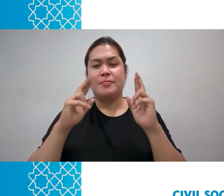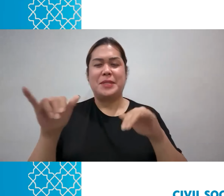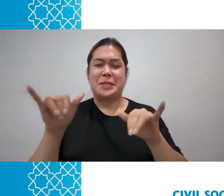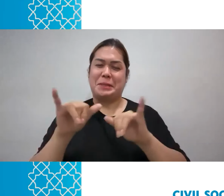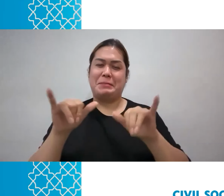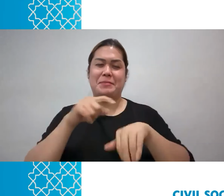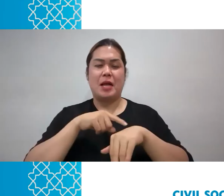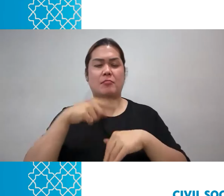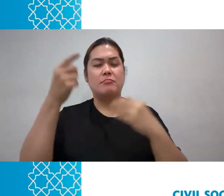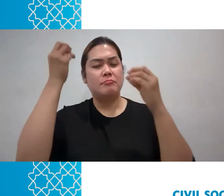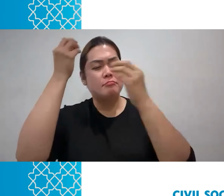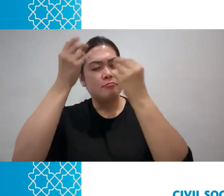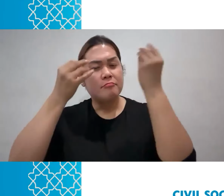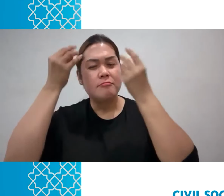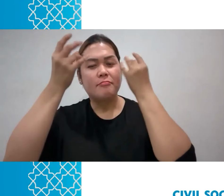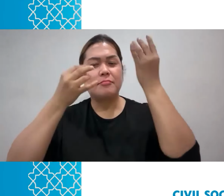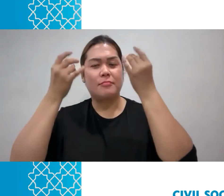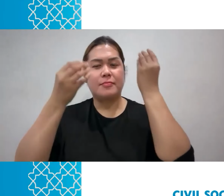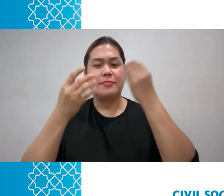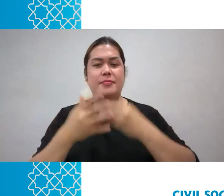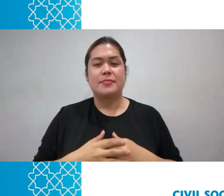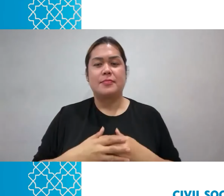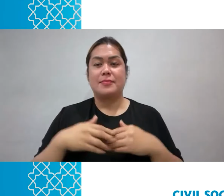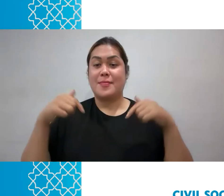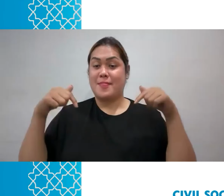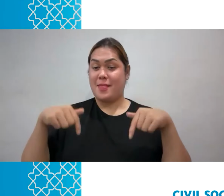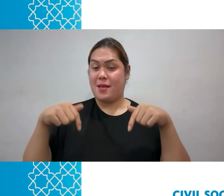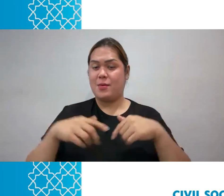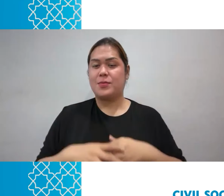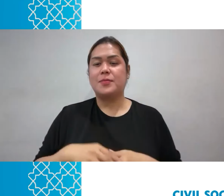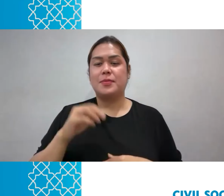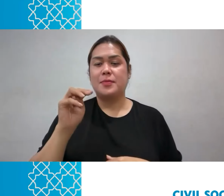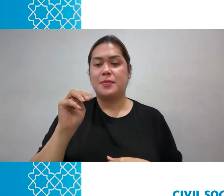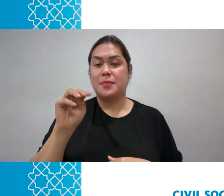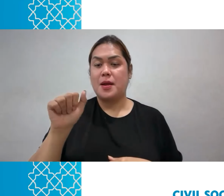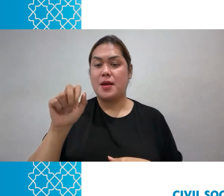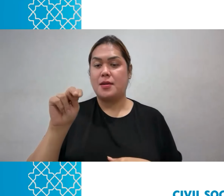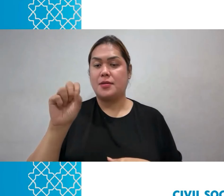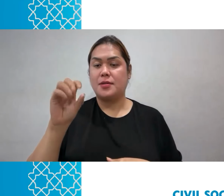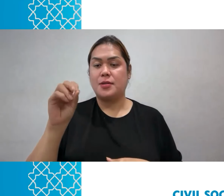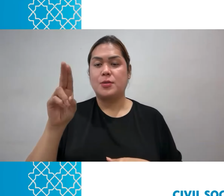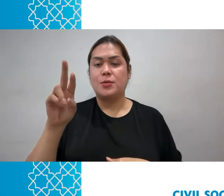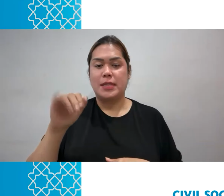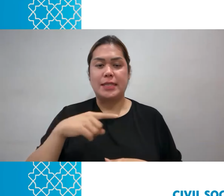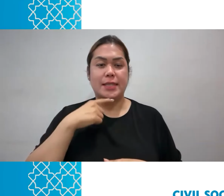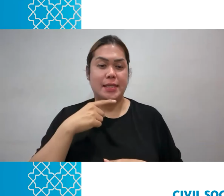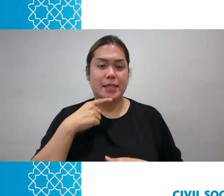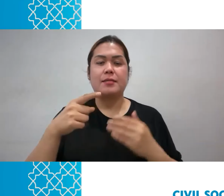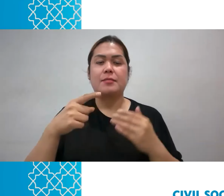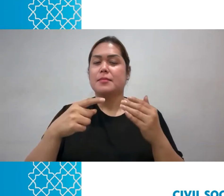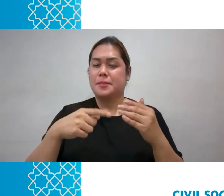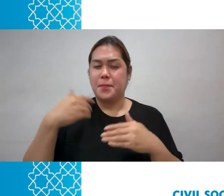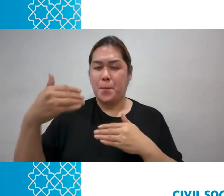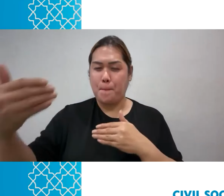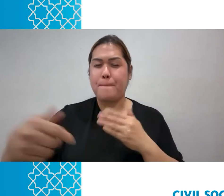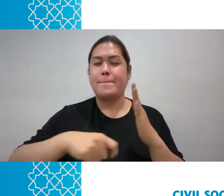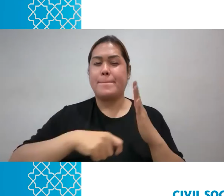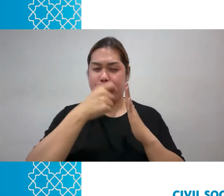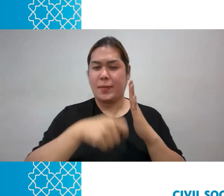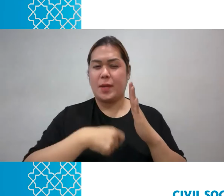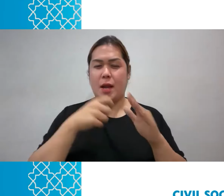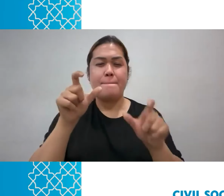some of these themes from today. Mr. Mansouri said, behind every project, there are people. That is the whole purpose of this panel.